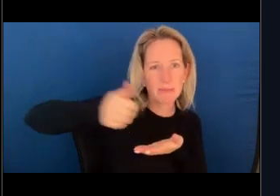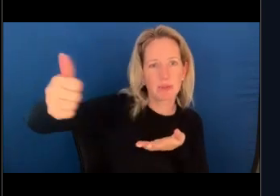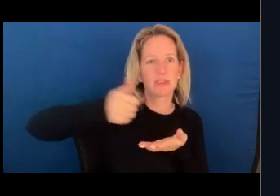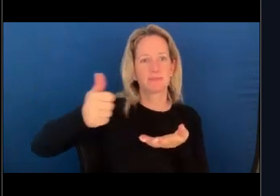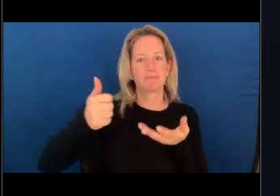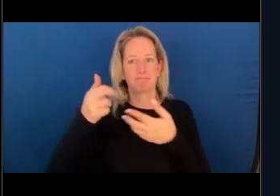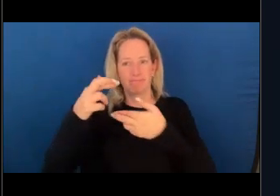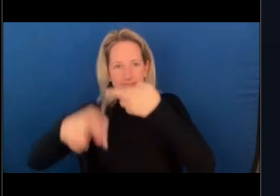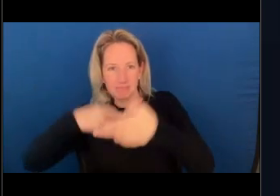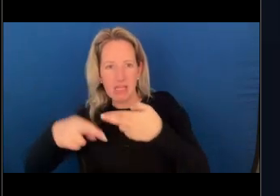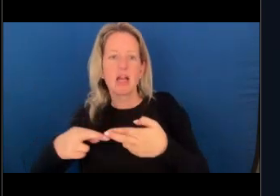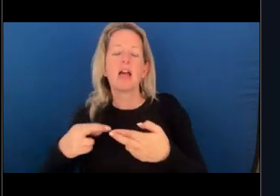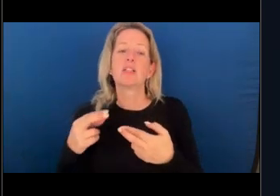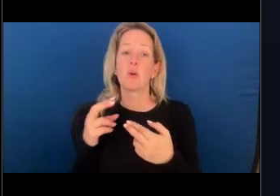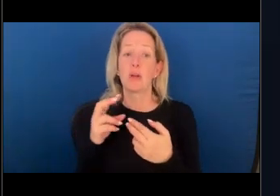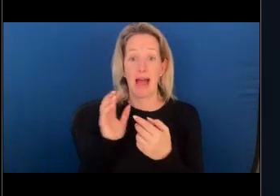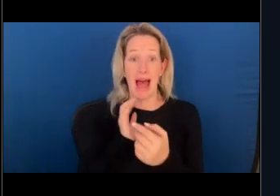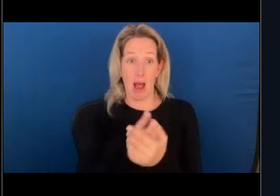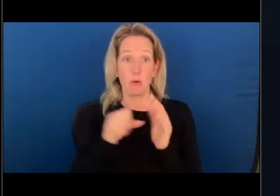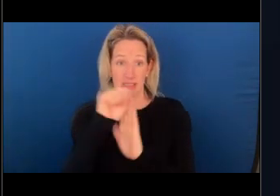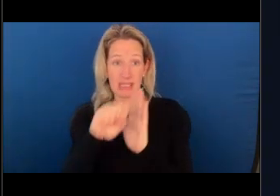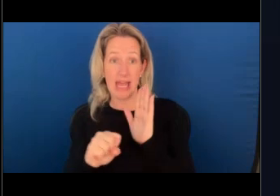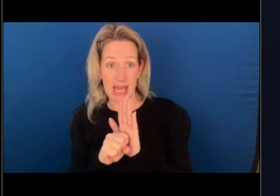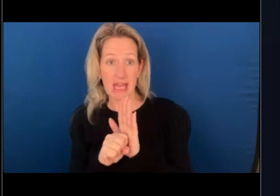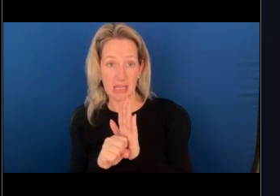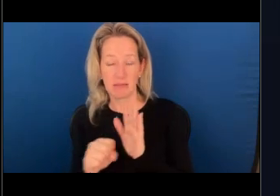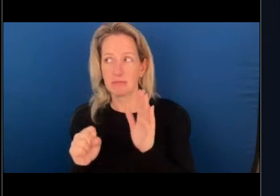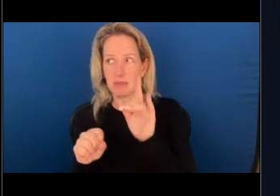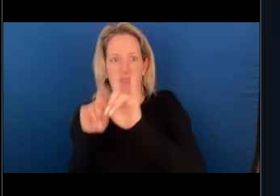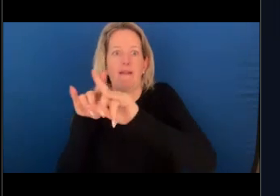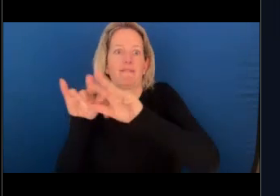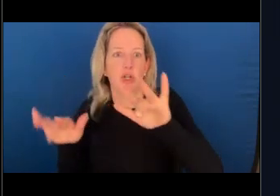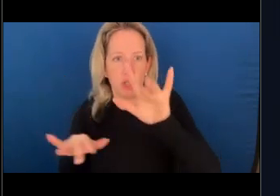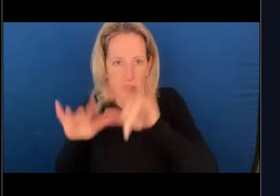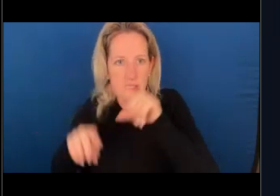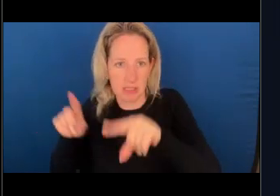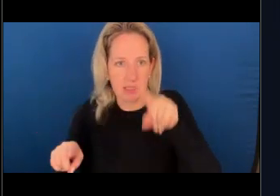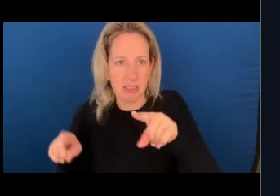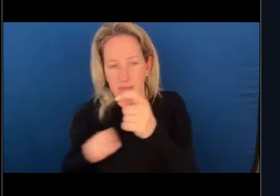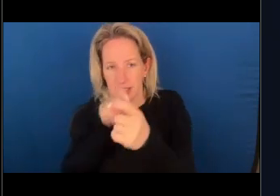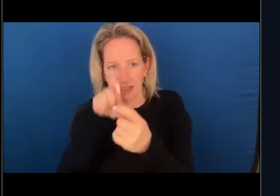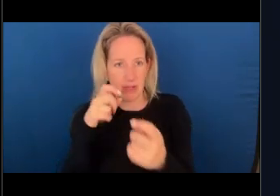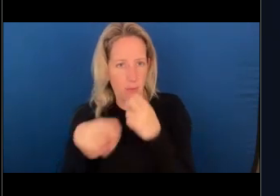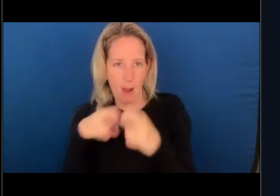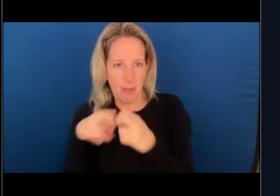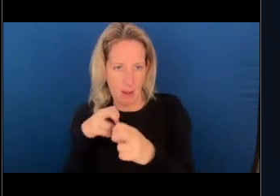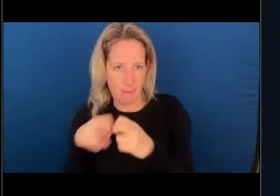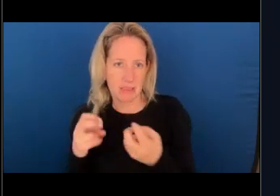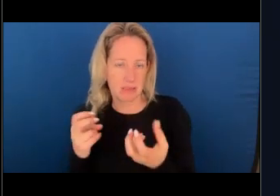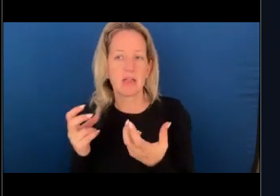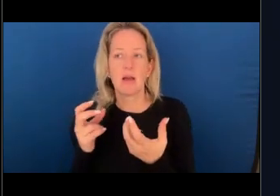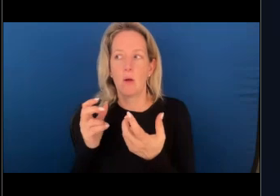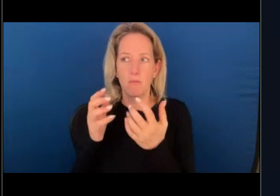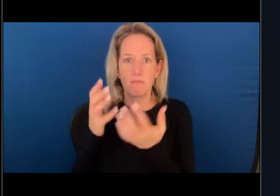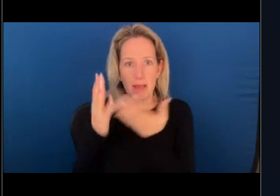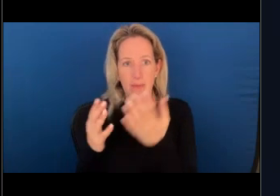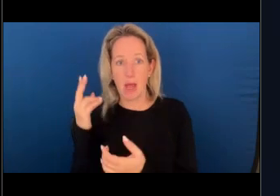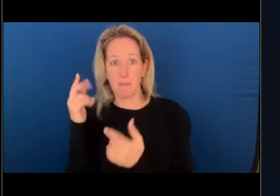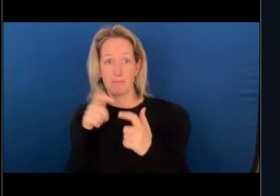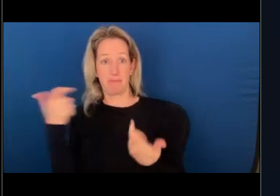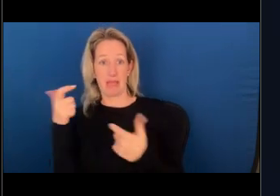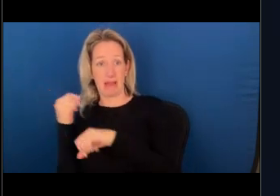between islands, even within our state, we have a lot of diversity in terms of the specific problems, and what they may be facing on Hawaii Island or the